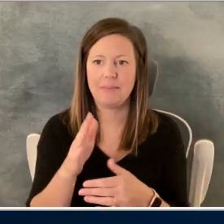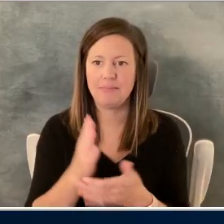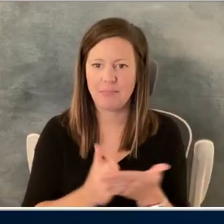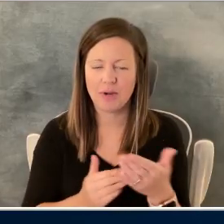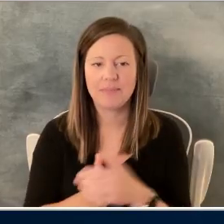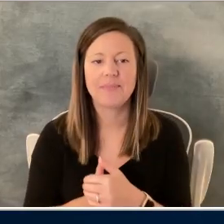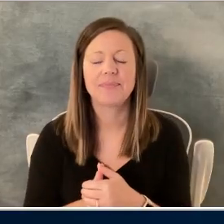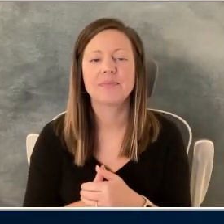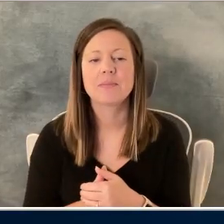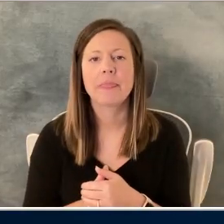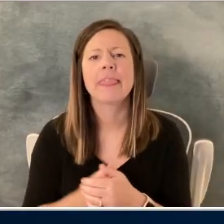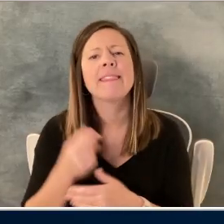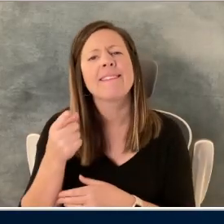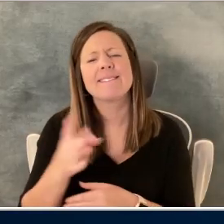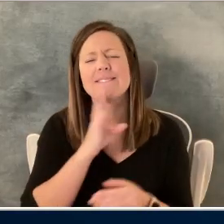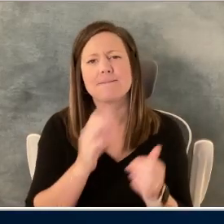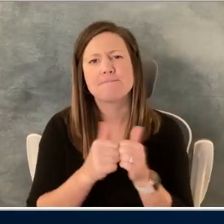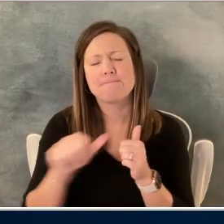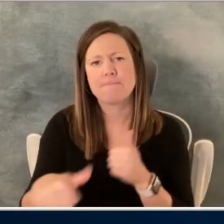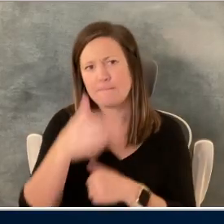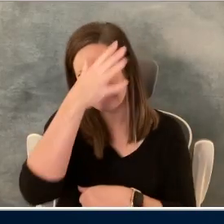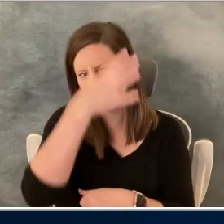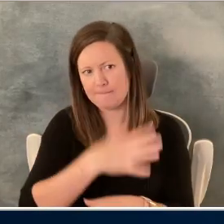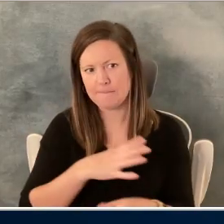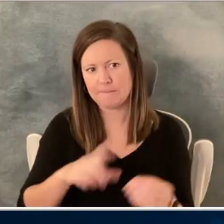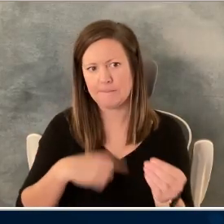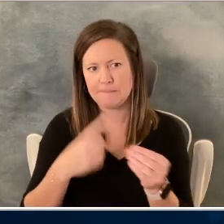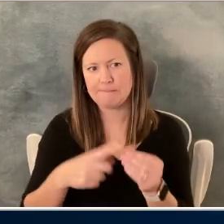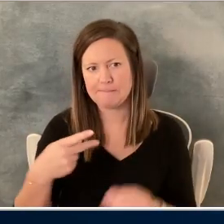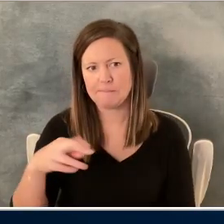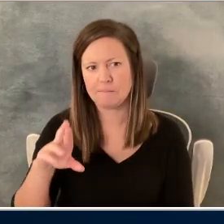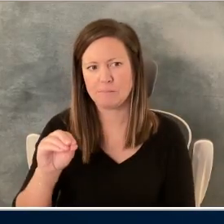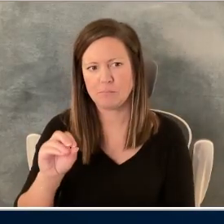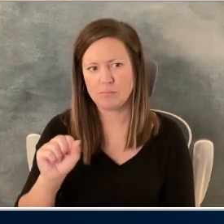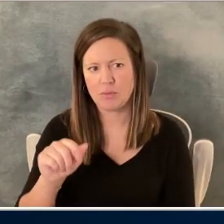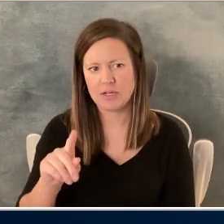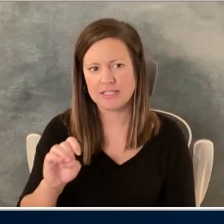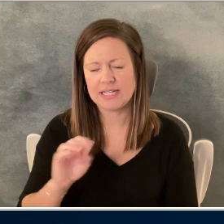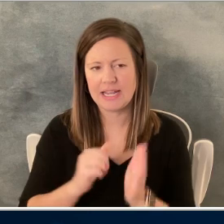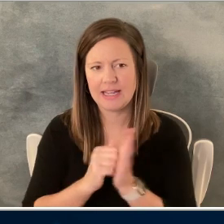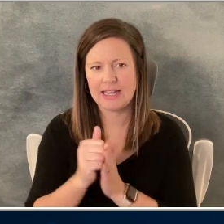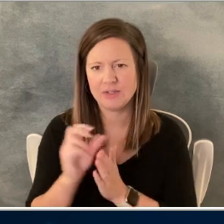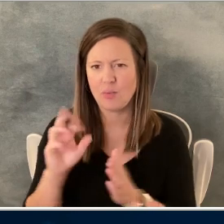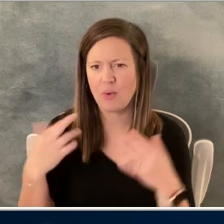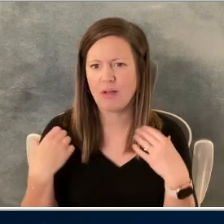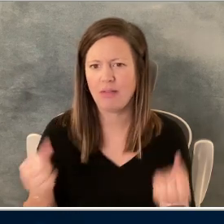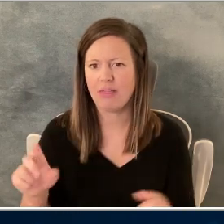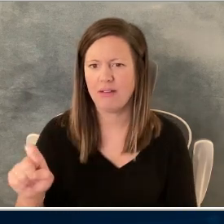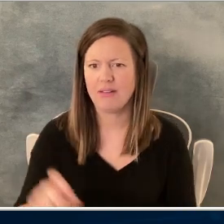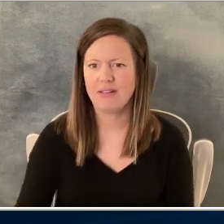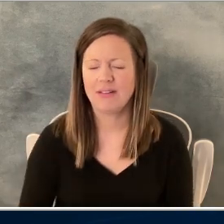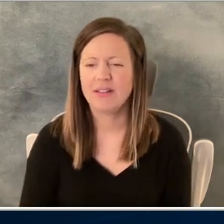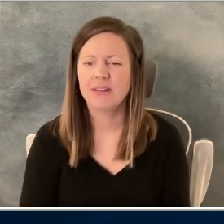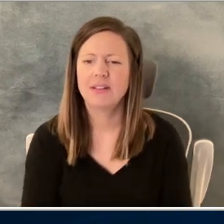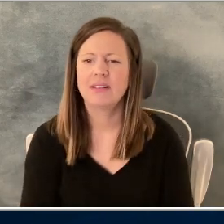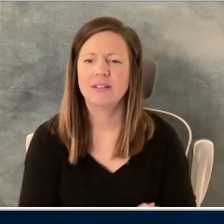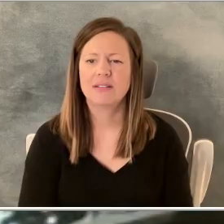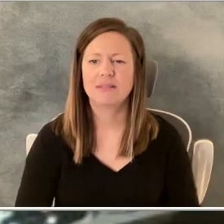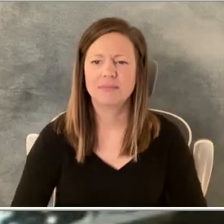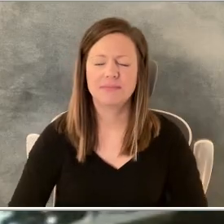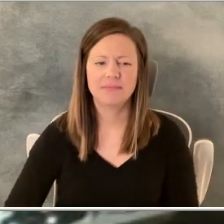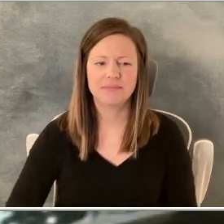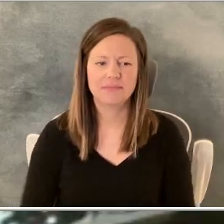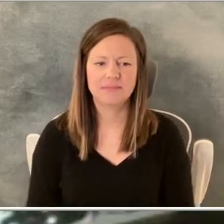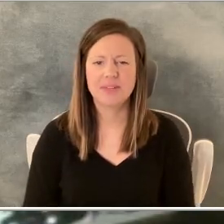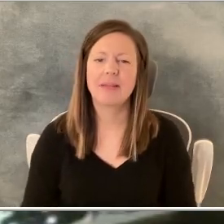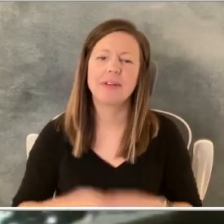talked with other men about prostate cancer, prostate health? Yeah, when you get